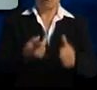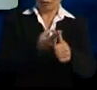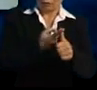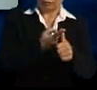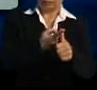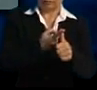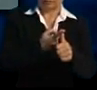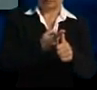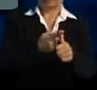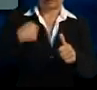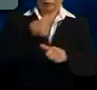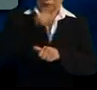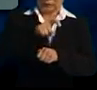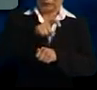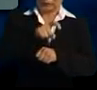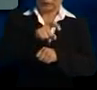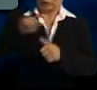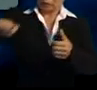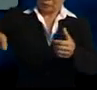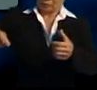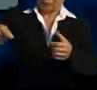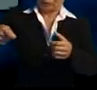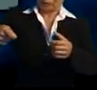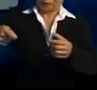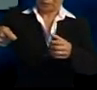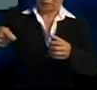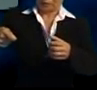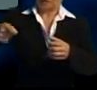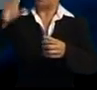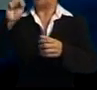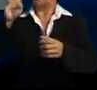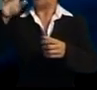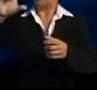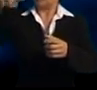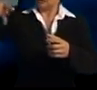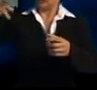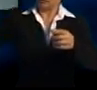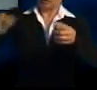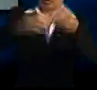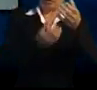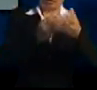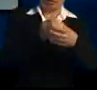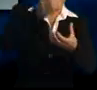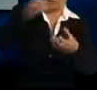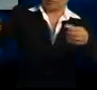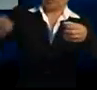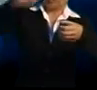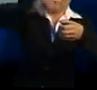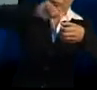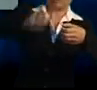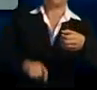First, we need to put one spatula of sulfur powder into a boiling tube.